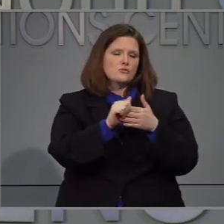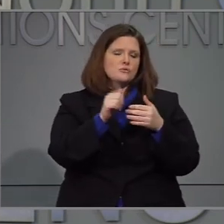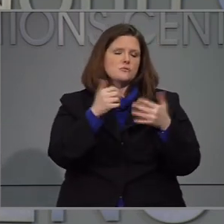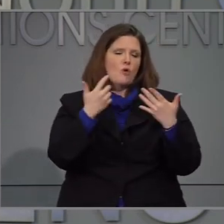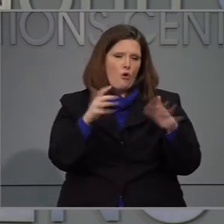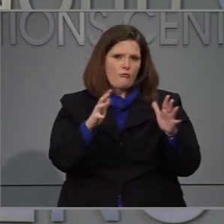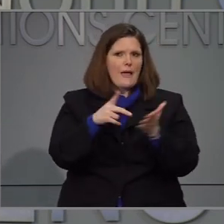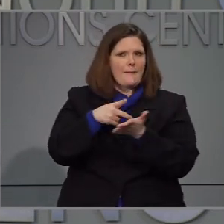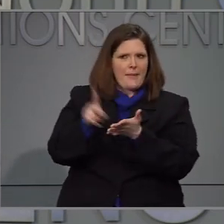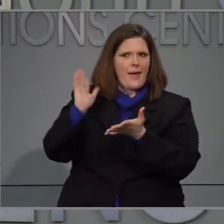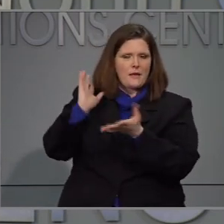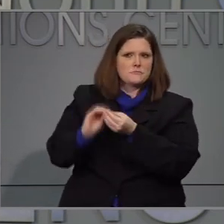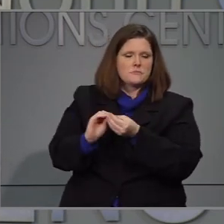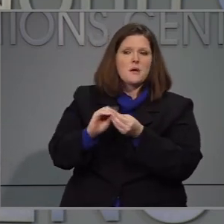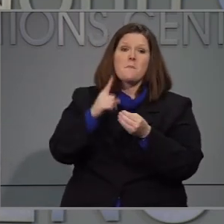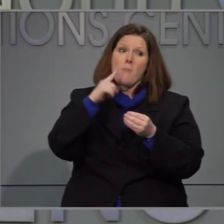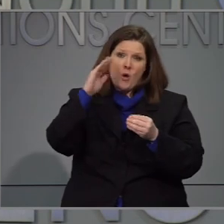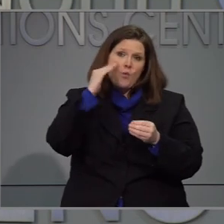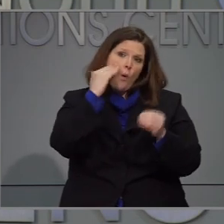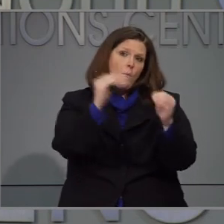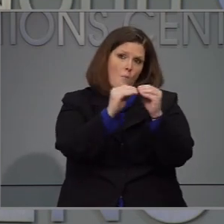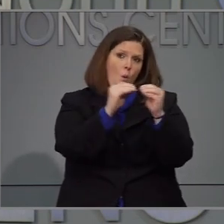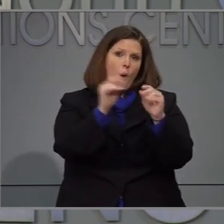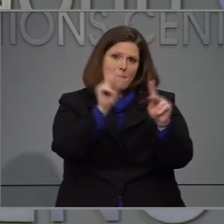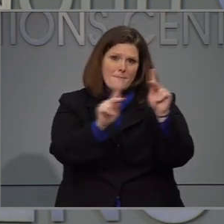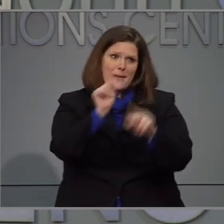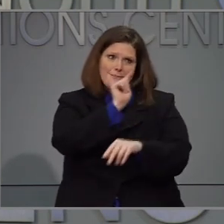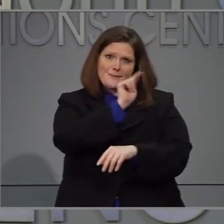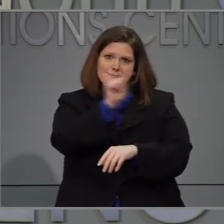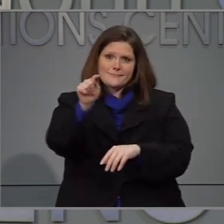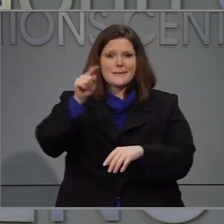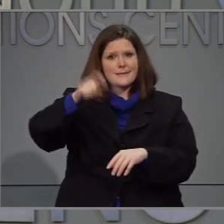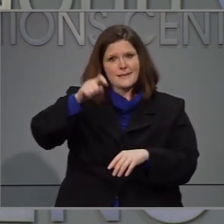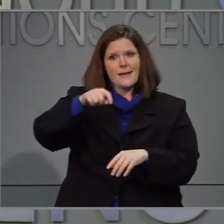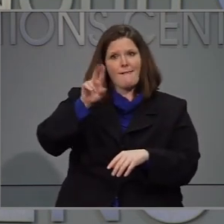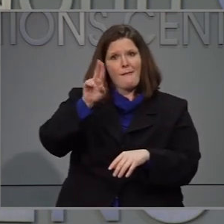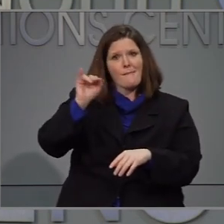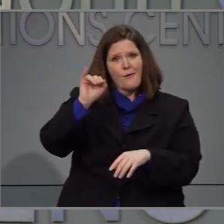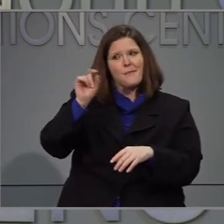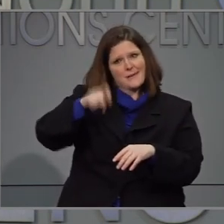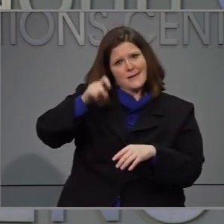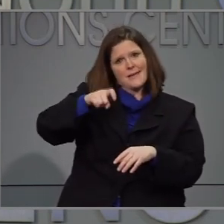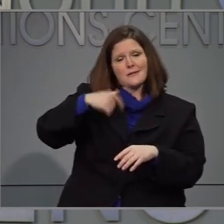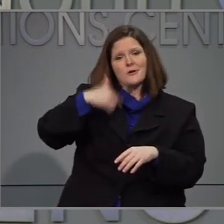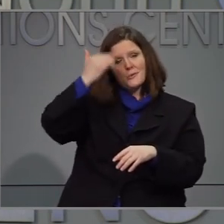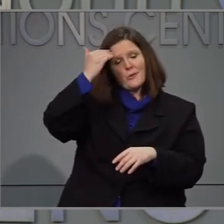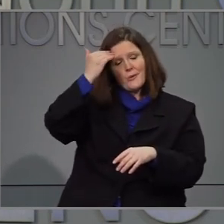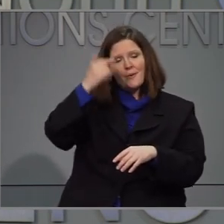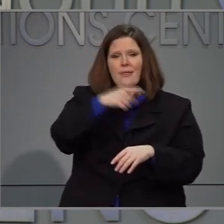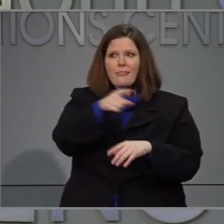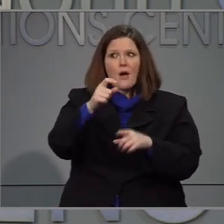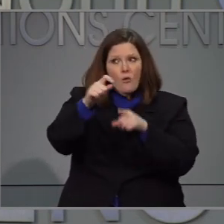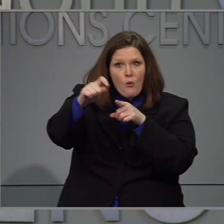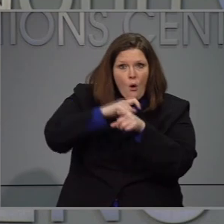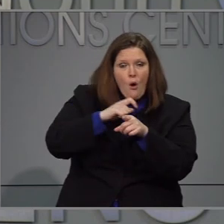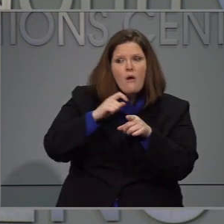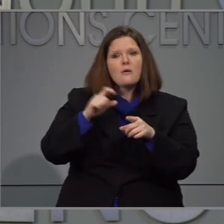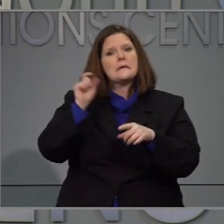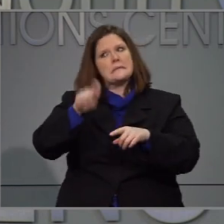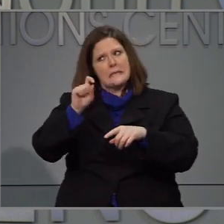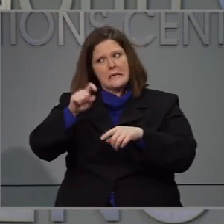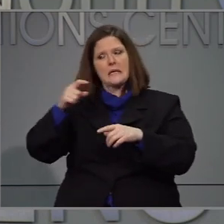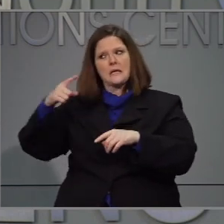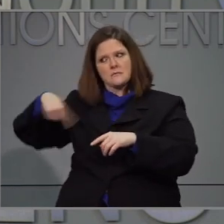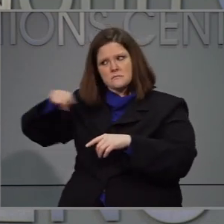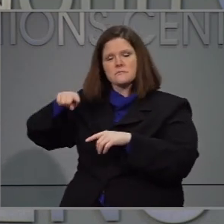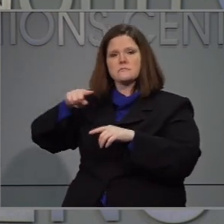who need to get paid and to have their calls answered and to make sure that their claims